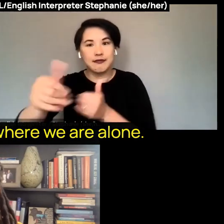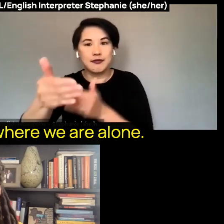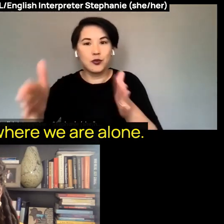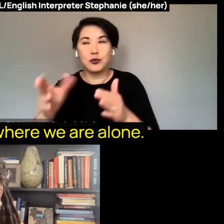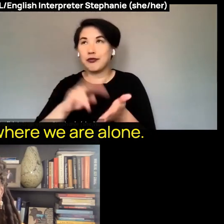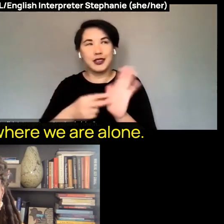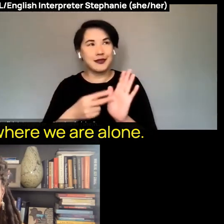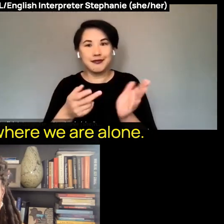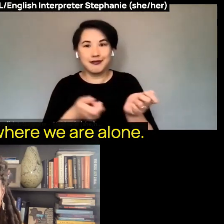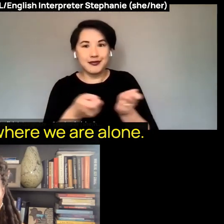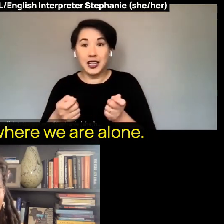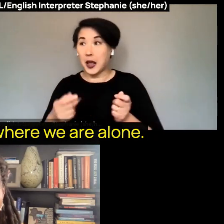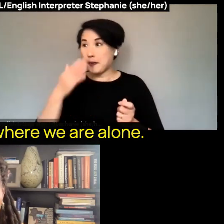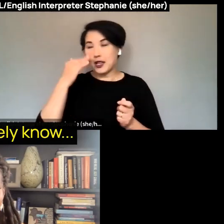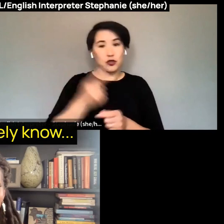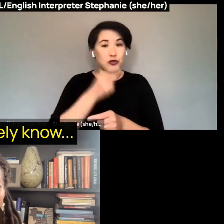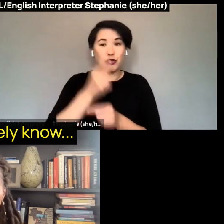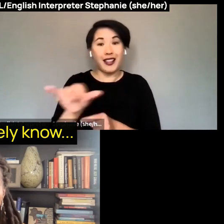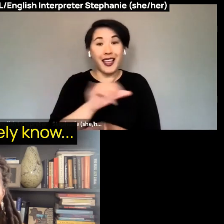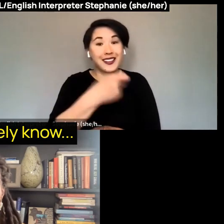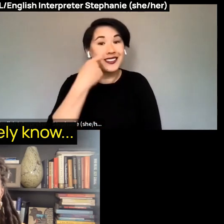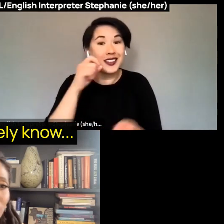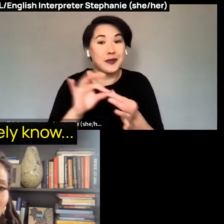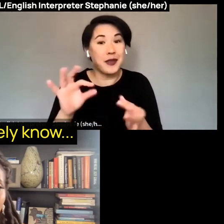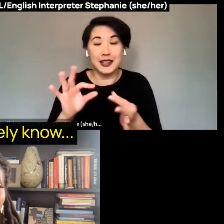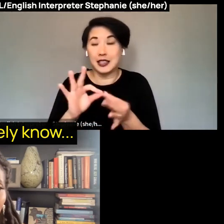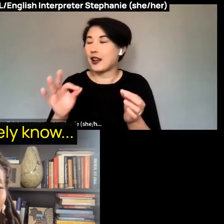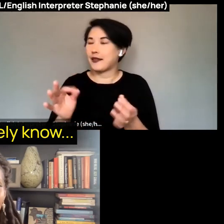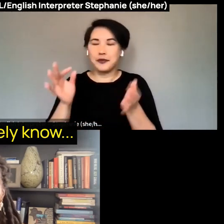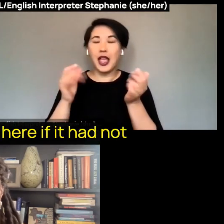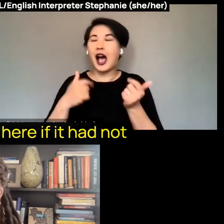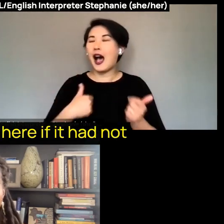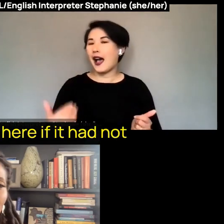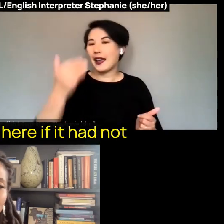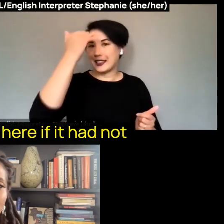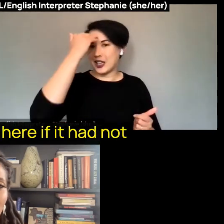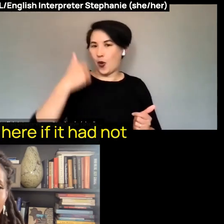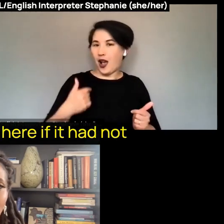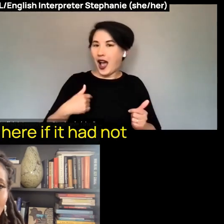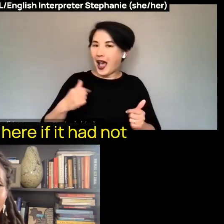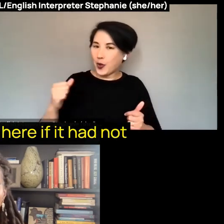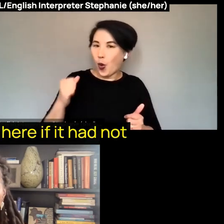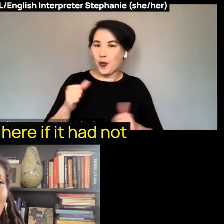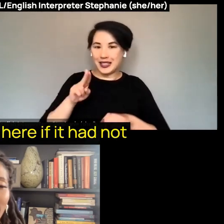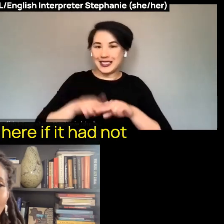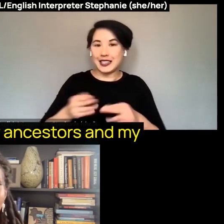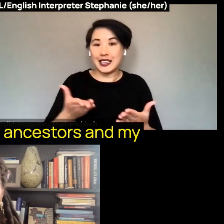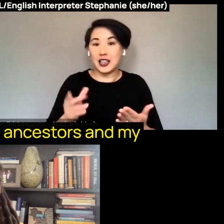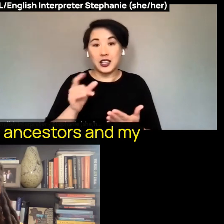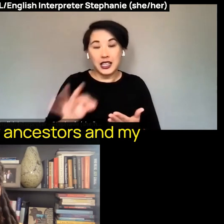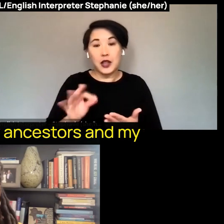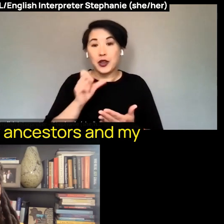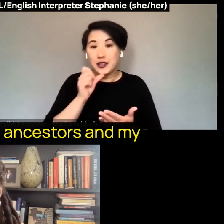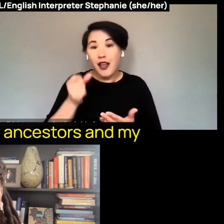us got to where we are alone. Like, I absolutely know I would not be sitting here if it had not been